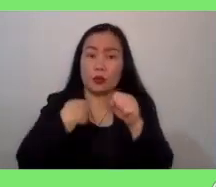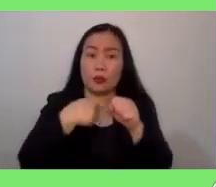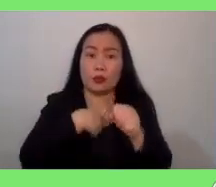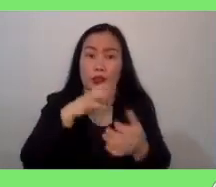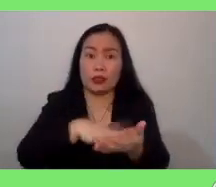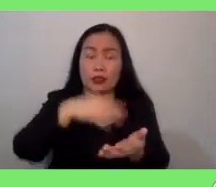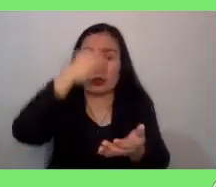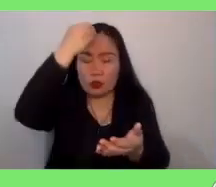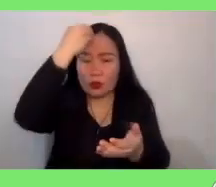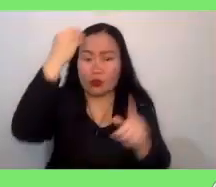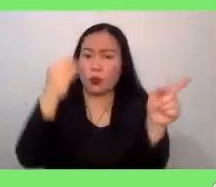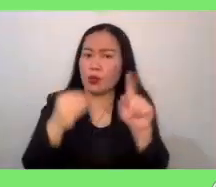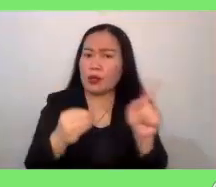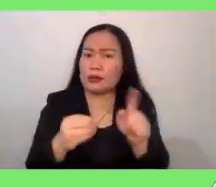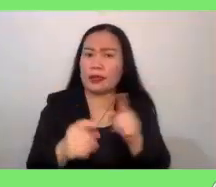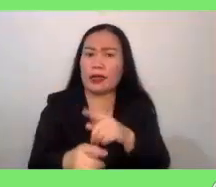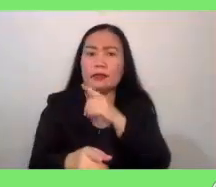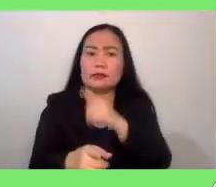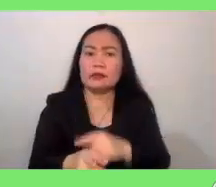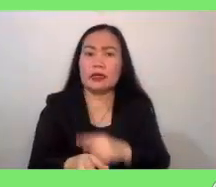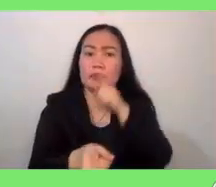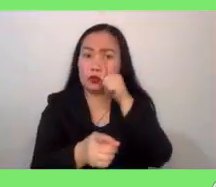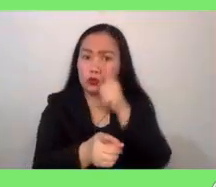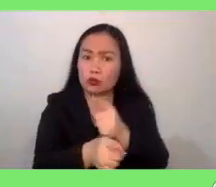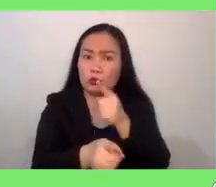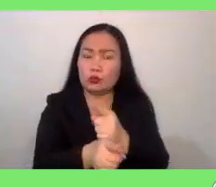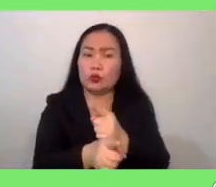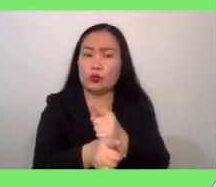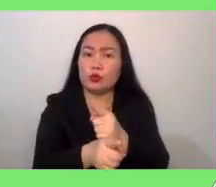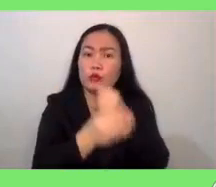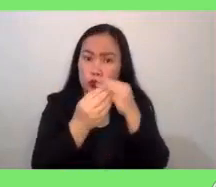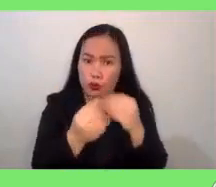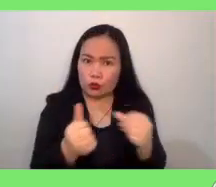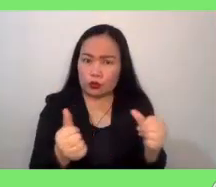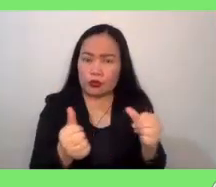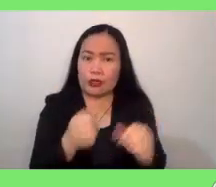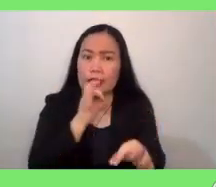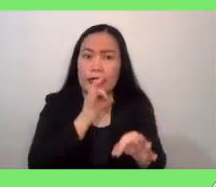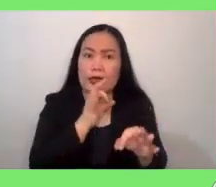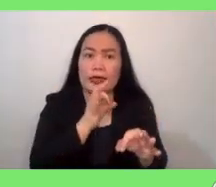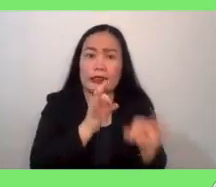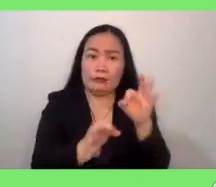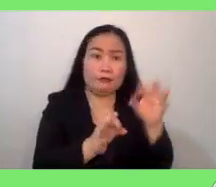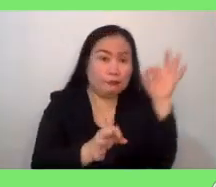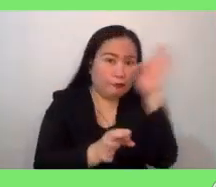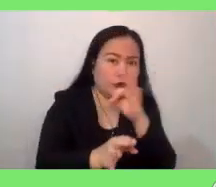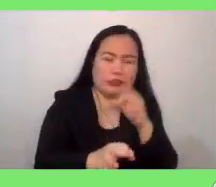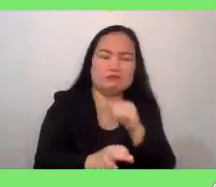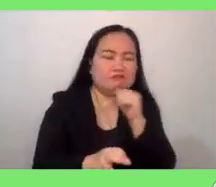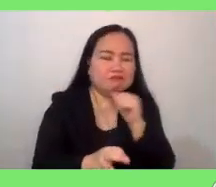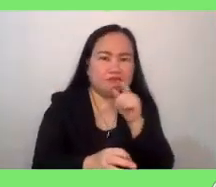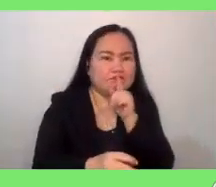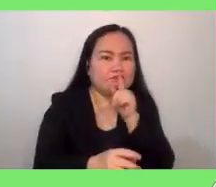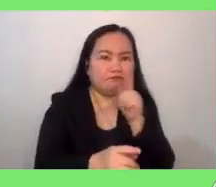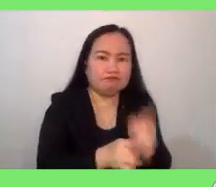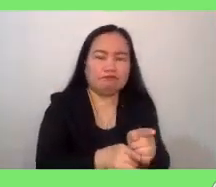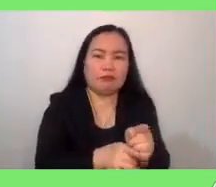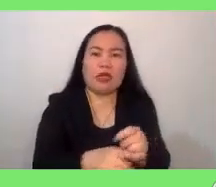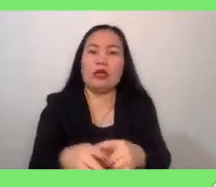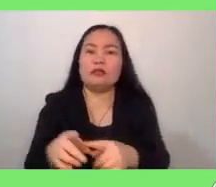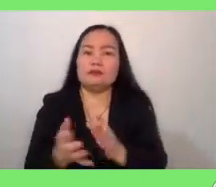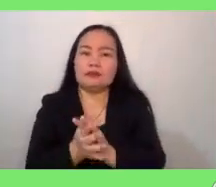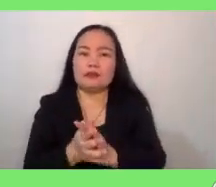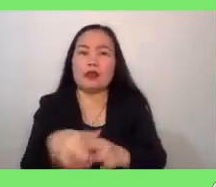ang solution. Kapag nag-false, ibig sabihin hindi yun ang solution. Pag nag-true, that is the solution. So, 4 is